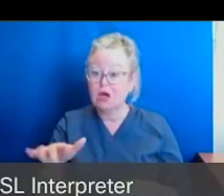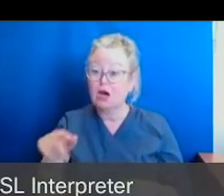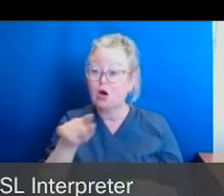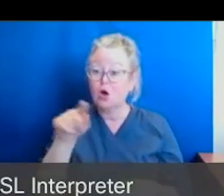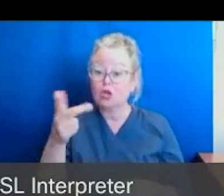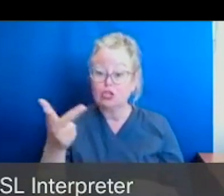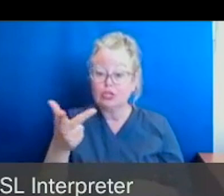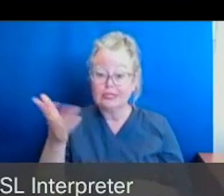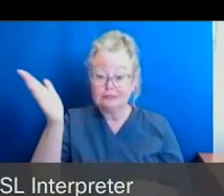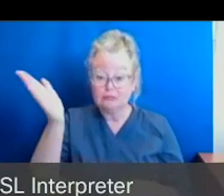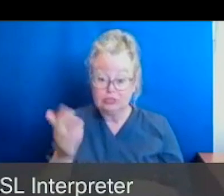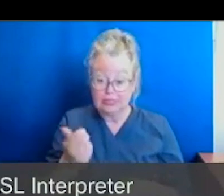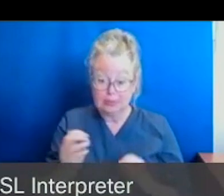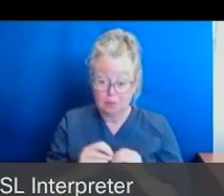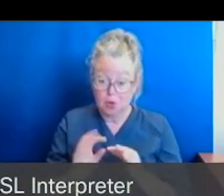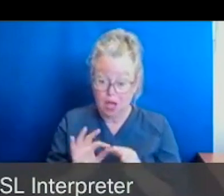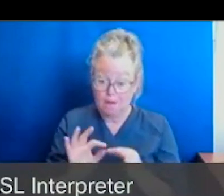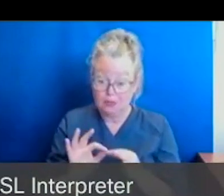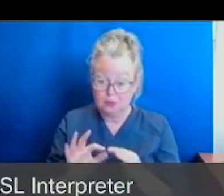panelists?